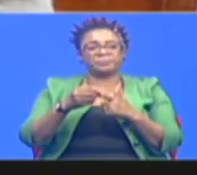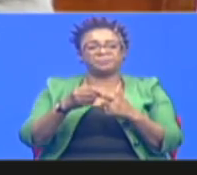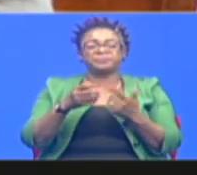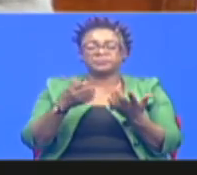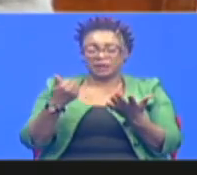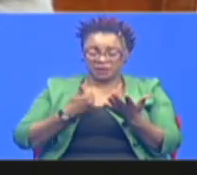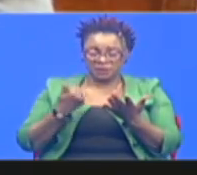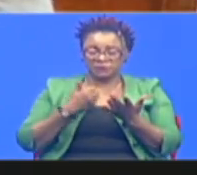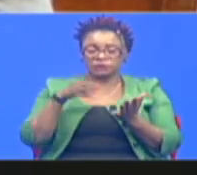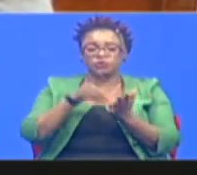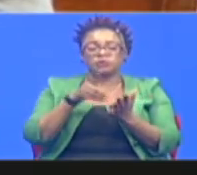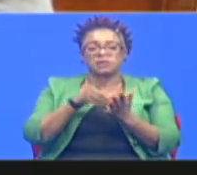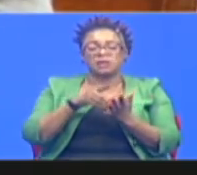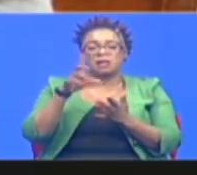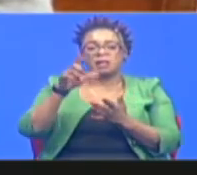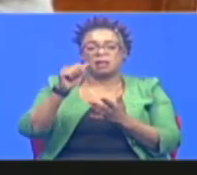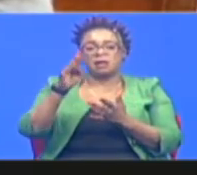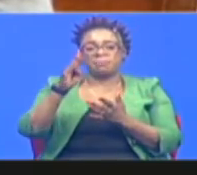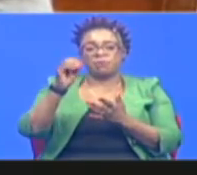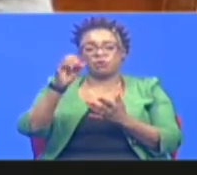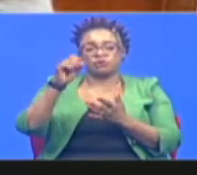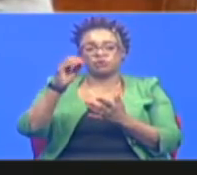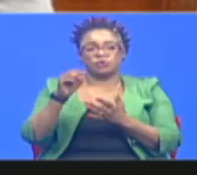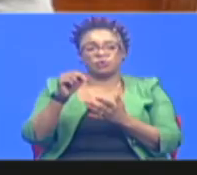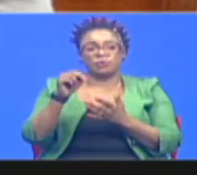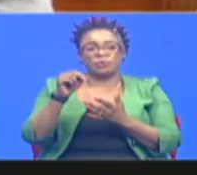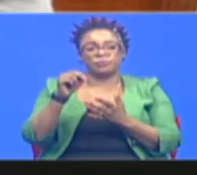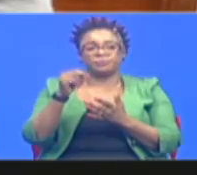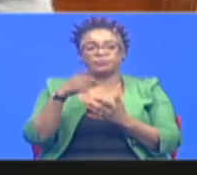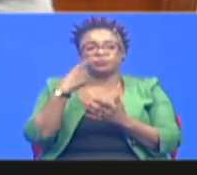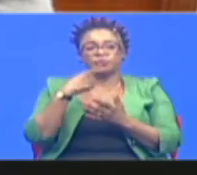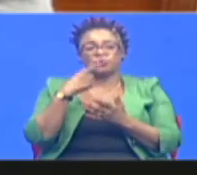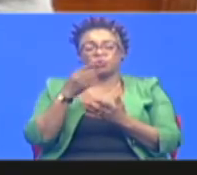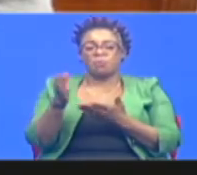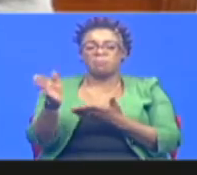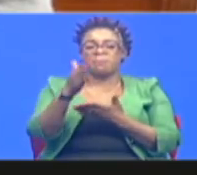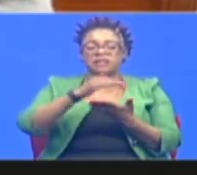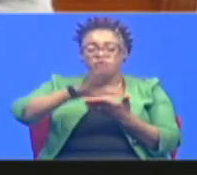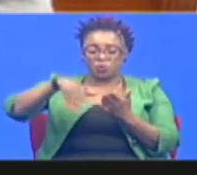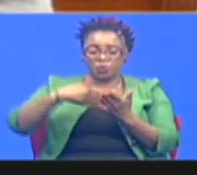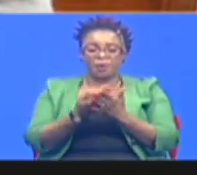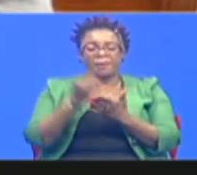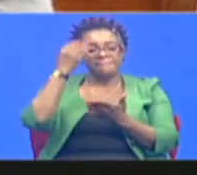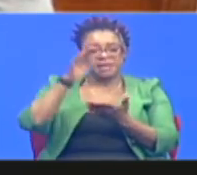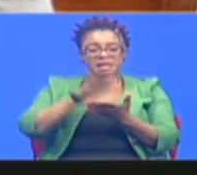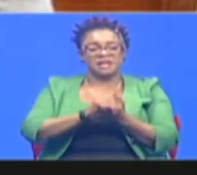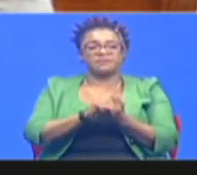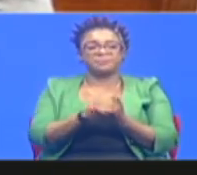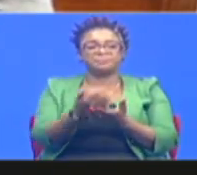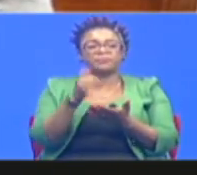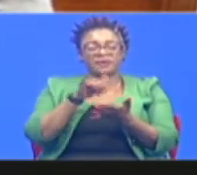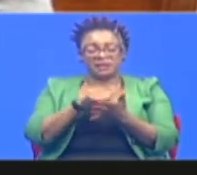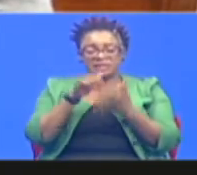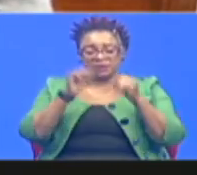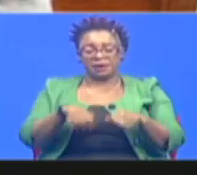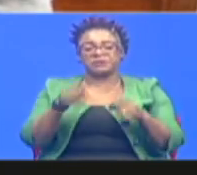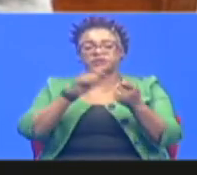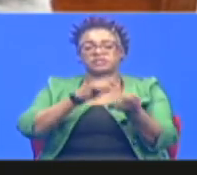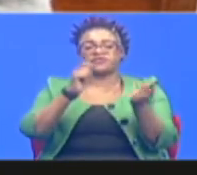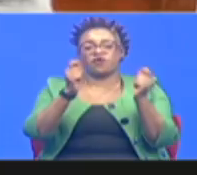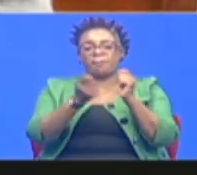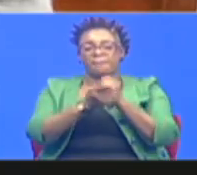Laboso, who dreamt and mobilized all of us to believe in our dream that we can transform Bomet